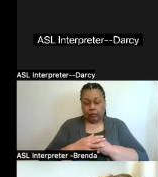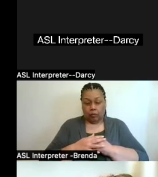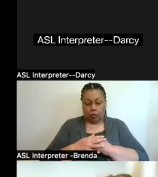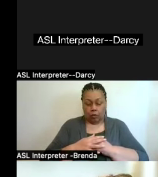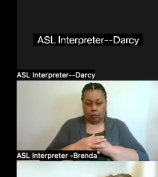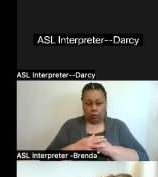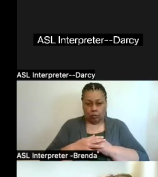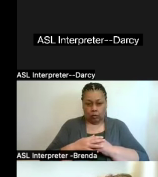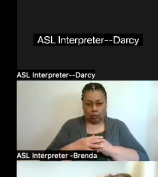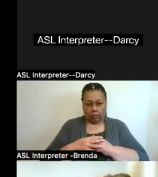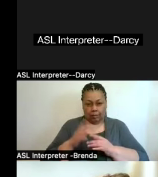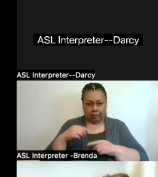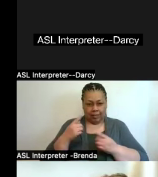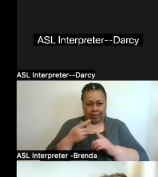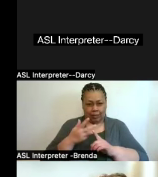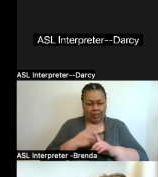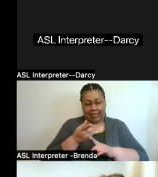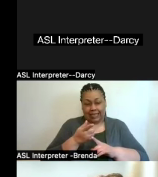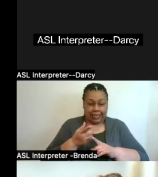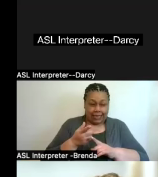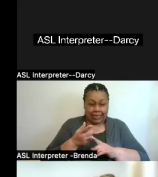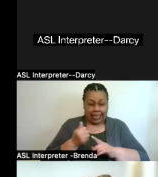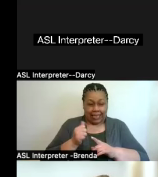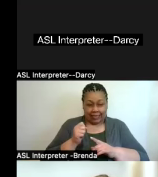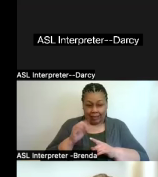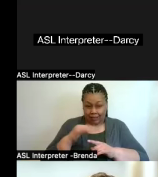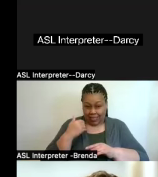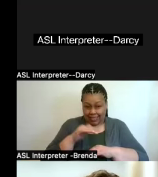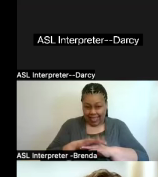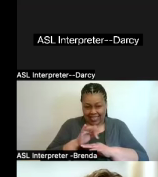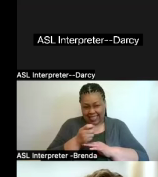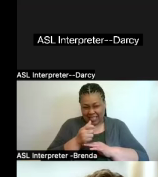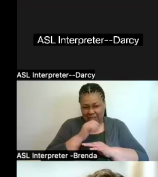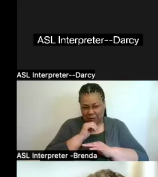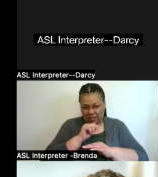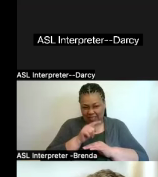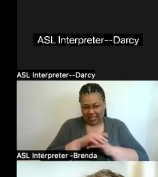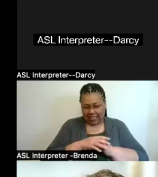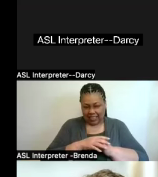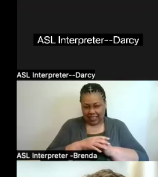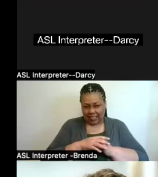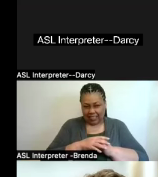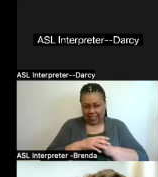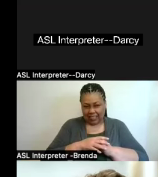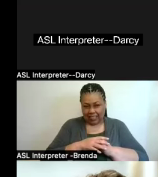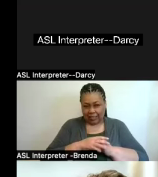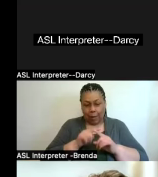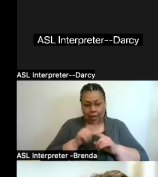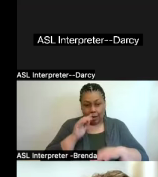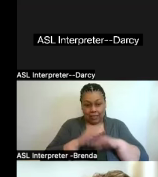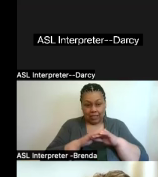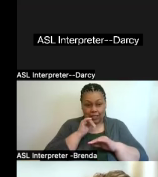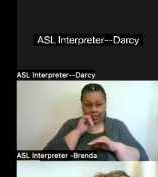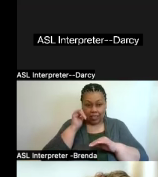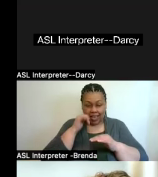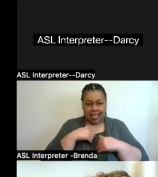So unfortunately, this is a little bit out of date as of last night, but until yesterday,